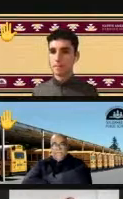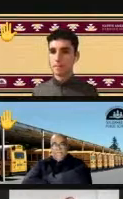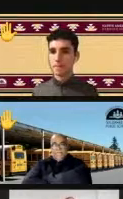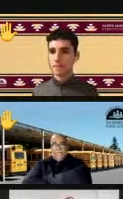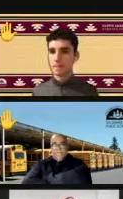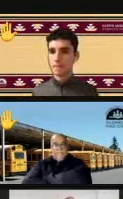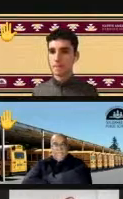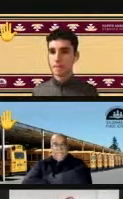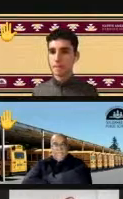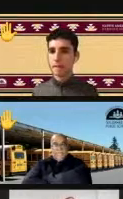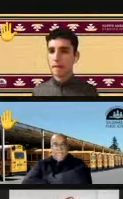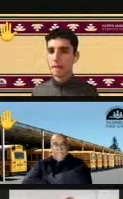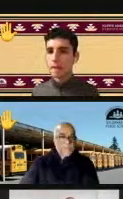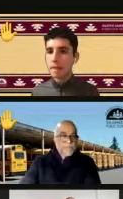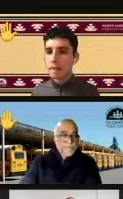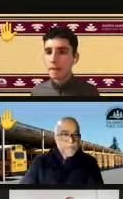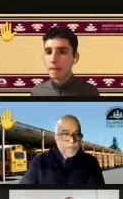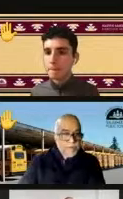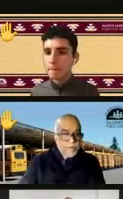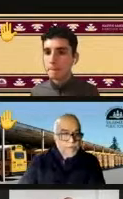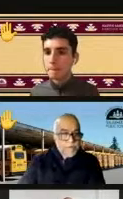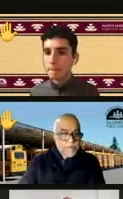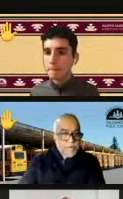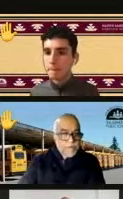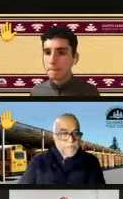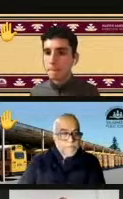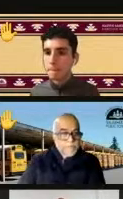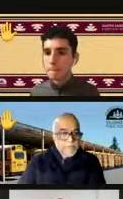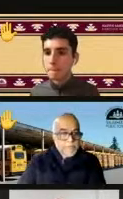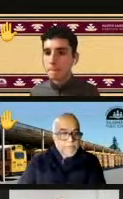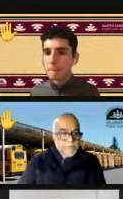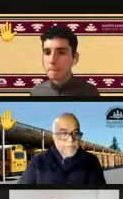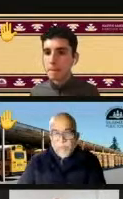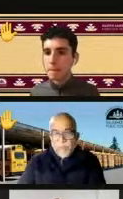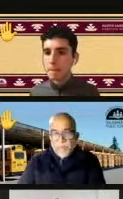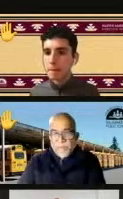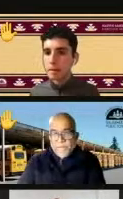you. Director Chandragiri.